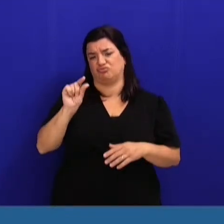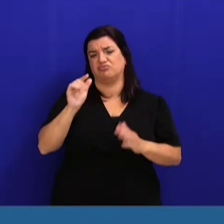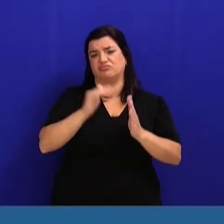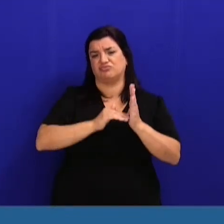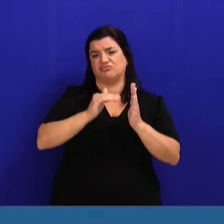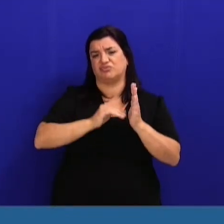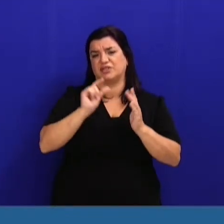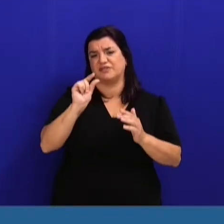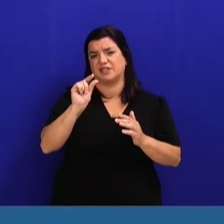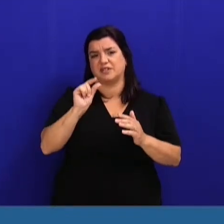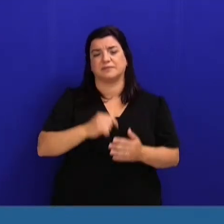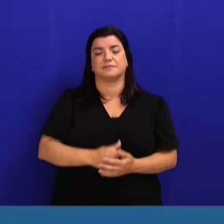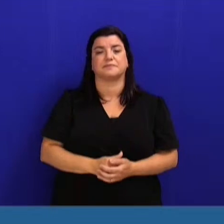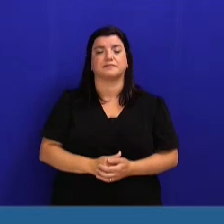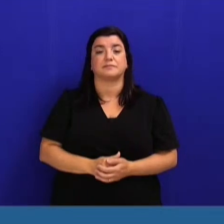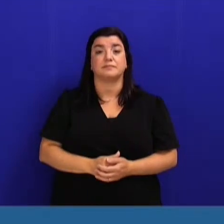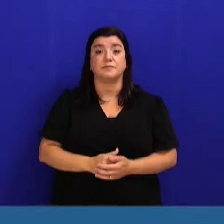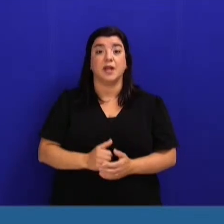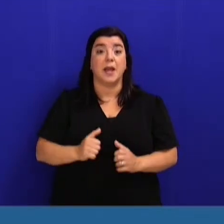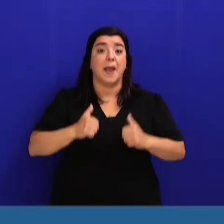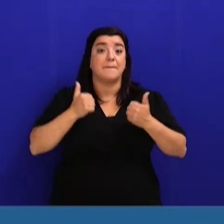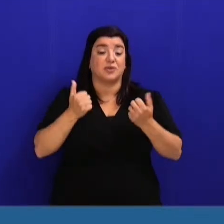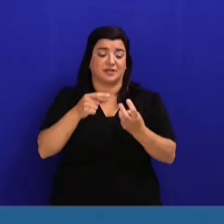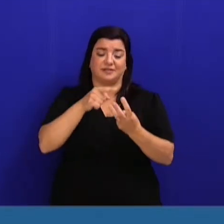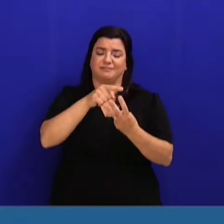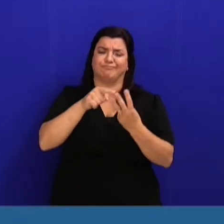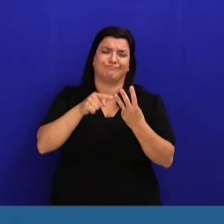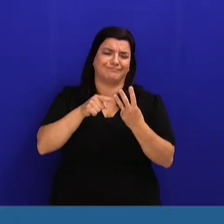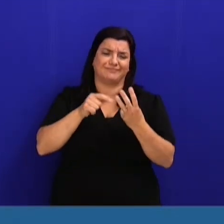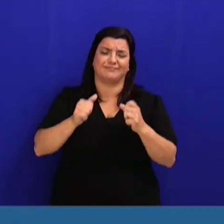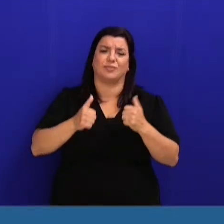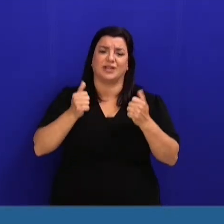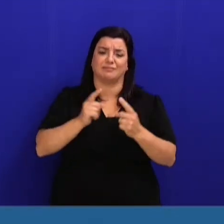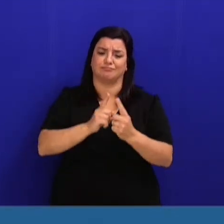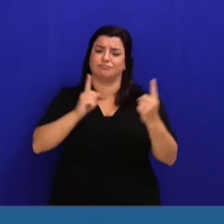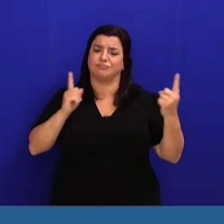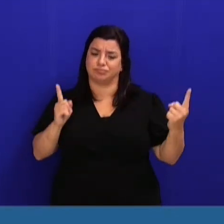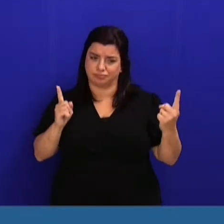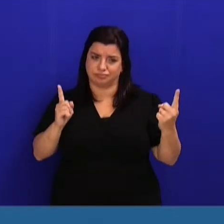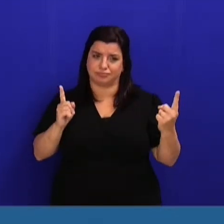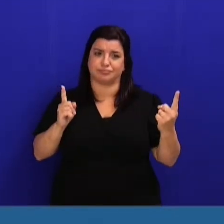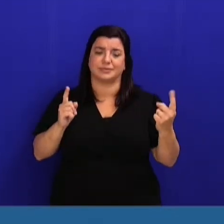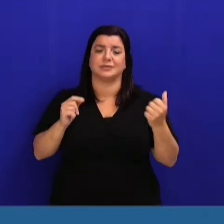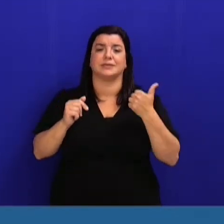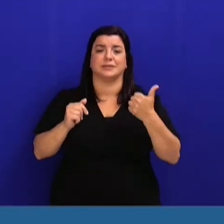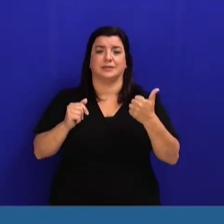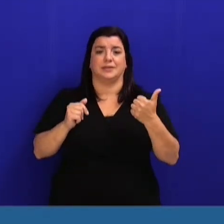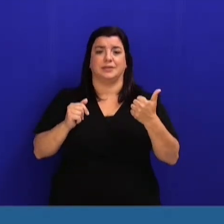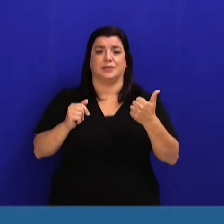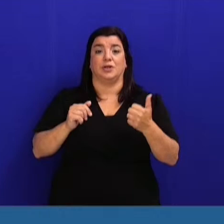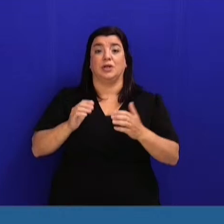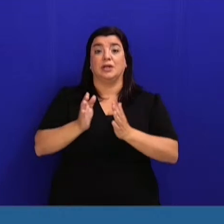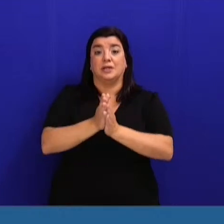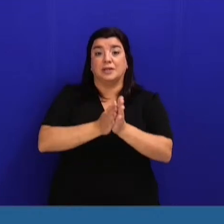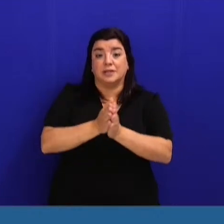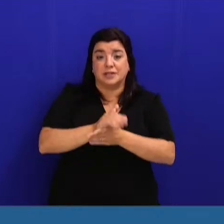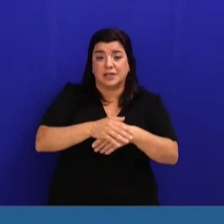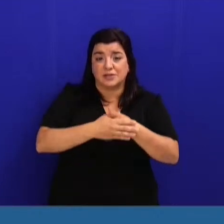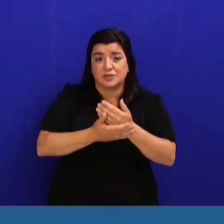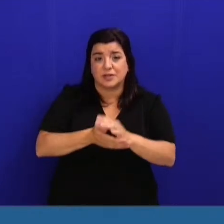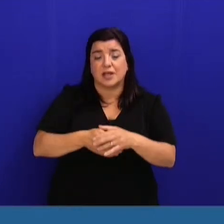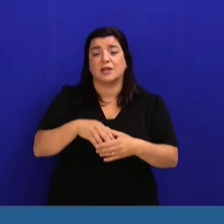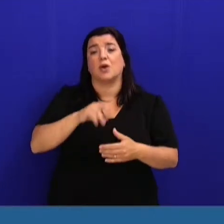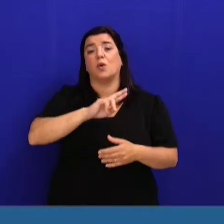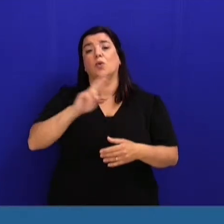fil-prevention measures huwa importanti ħafna li dejjem inżommu distanza minn xulxin, importanti li nibqgħu nużaw il-maskra u